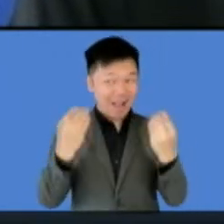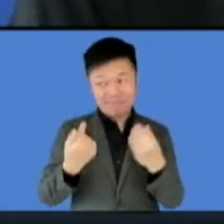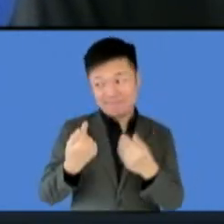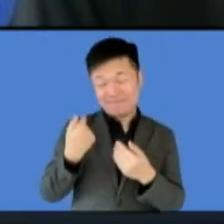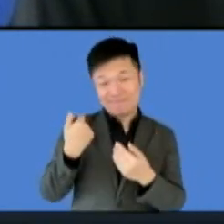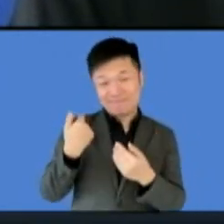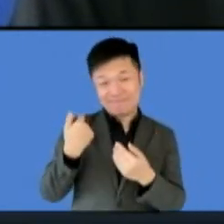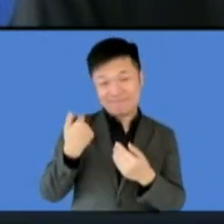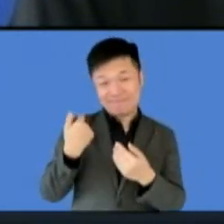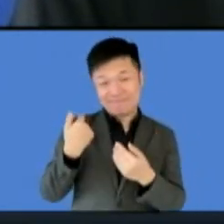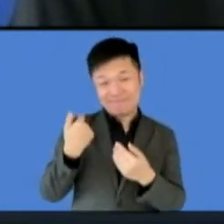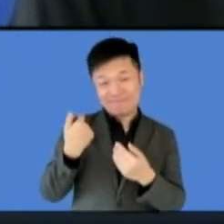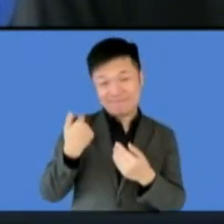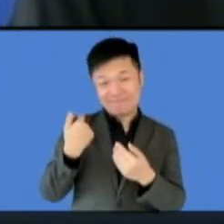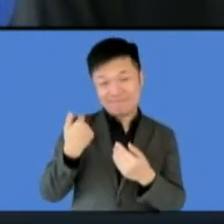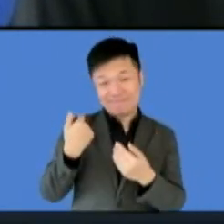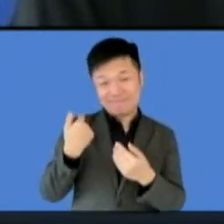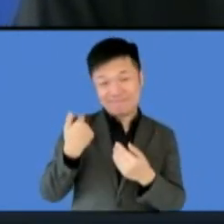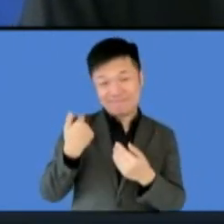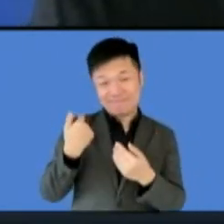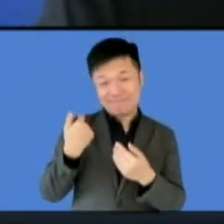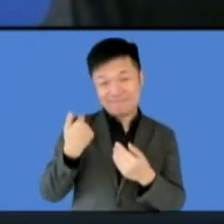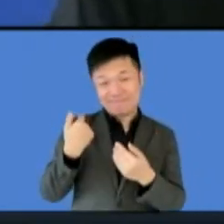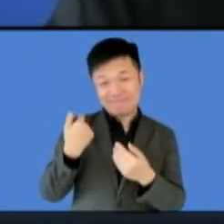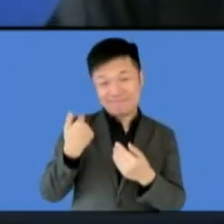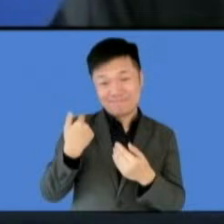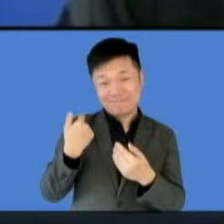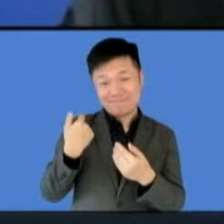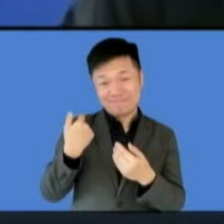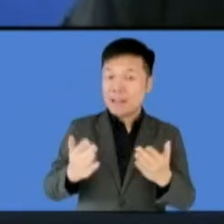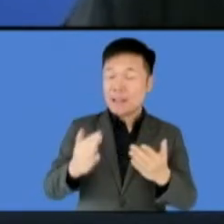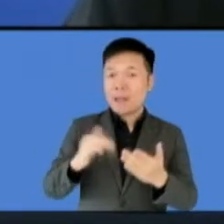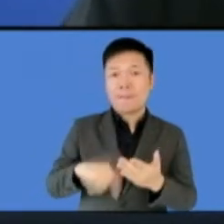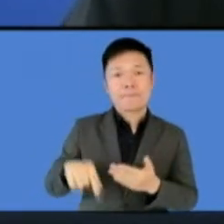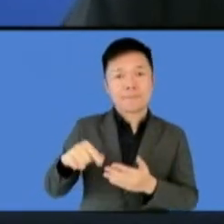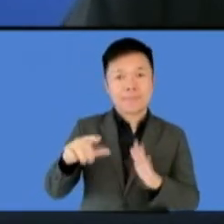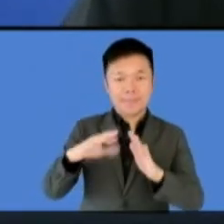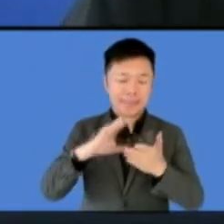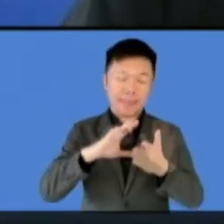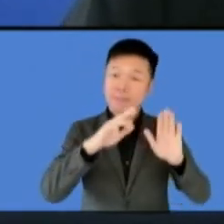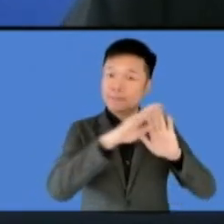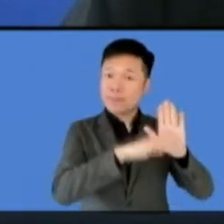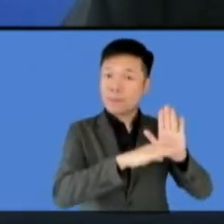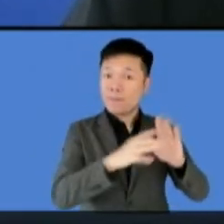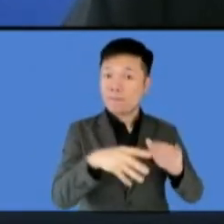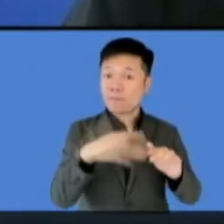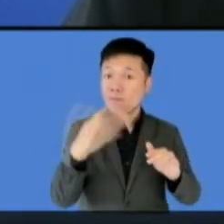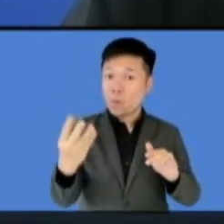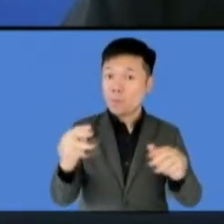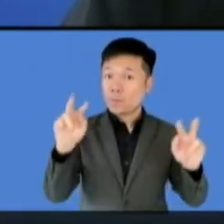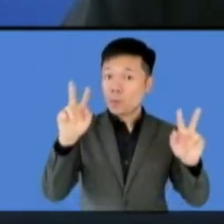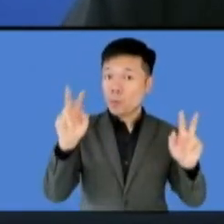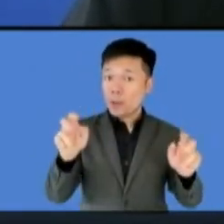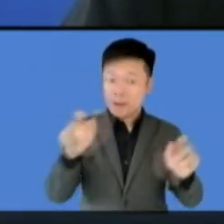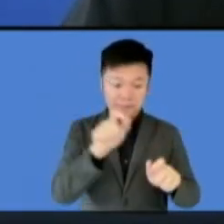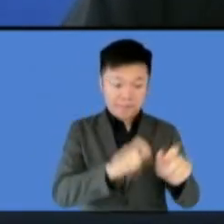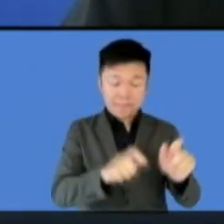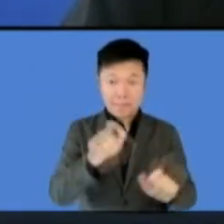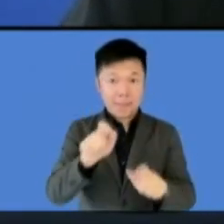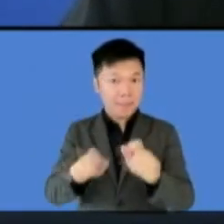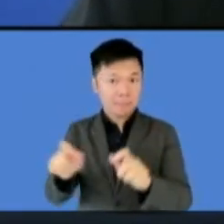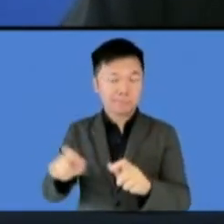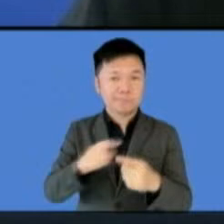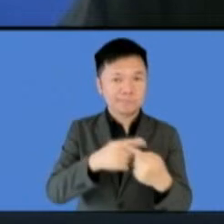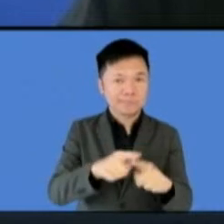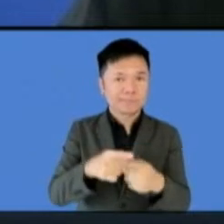this morning with our considerations of Agenda Item 4, assessing the demographic trends and intergenerational